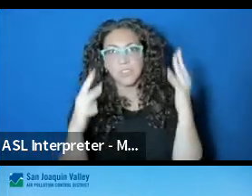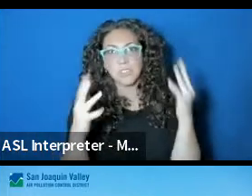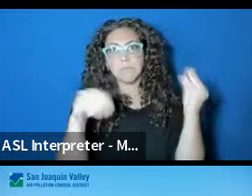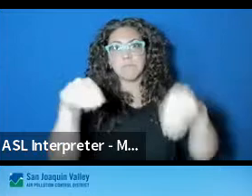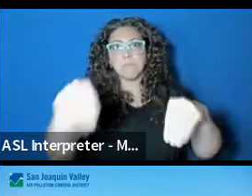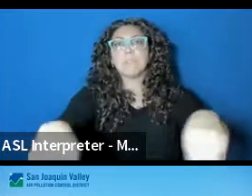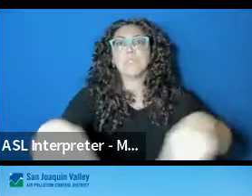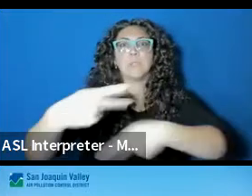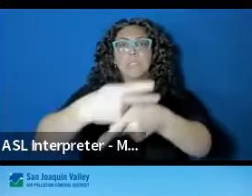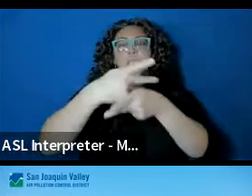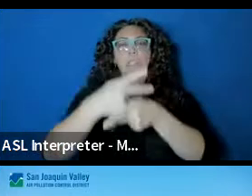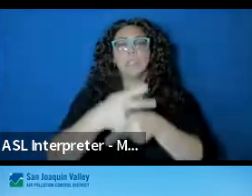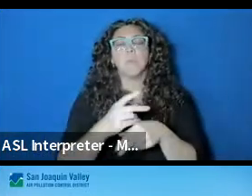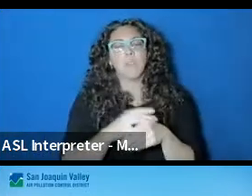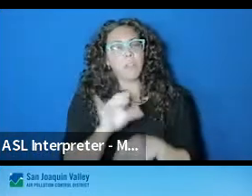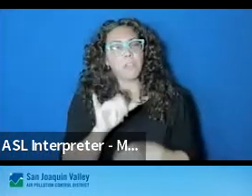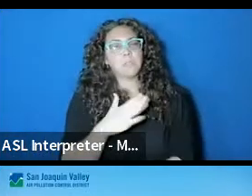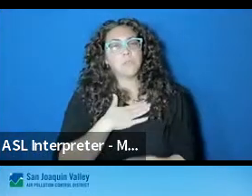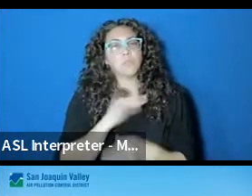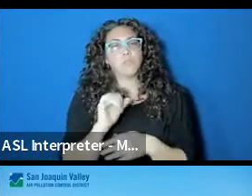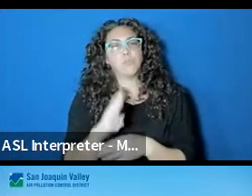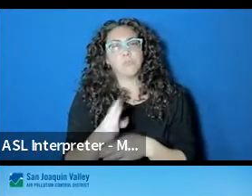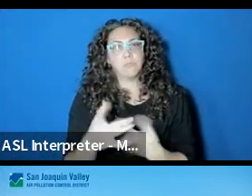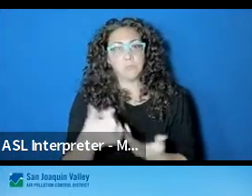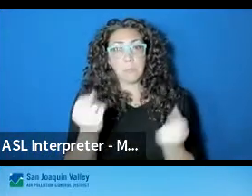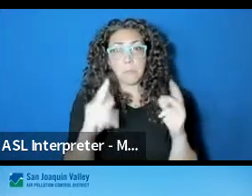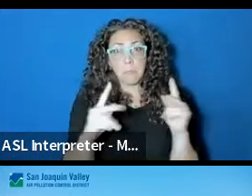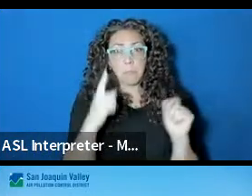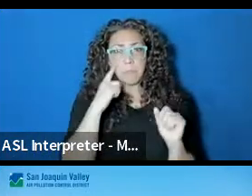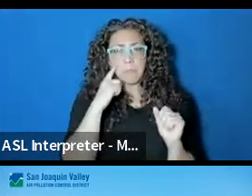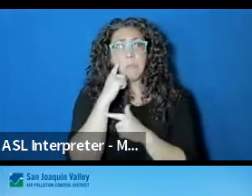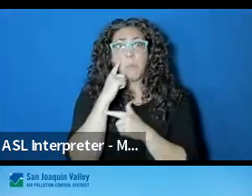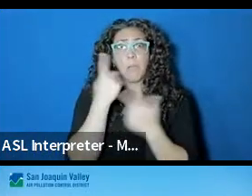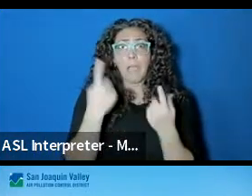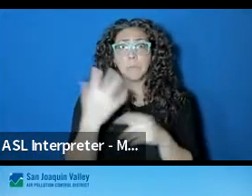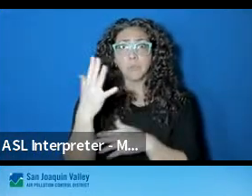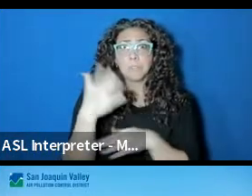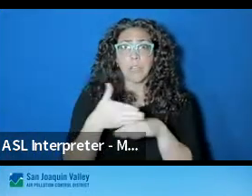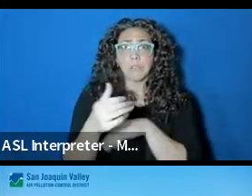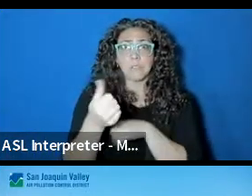10 years? And it's something that we're really working hard to do.